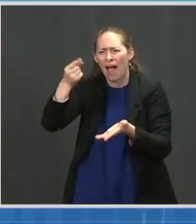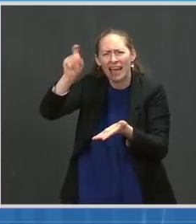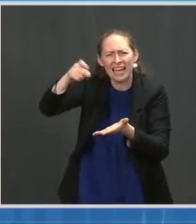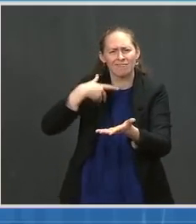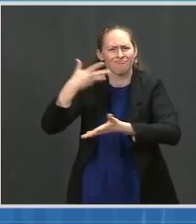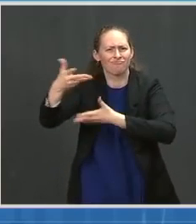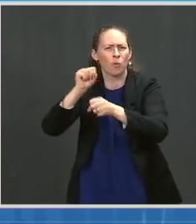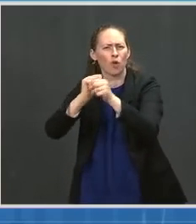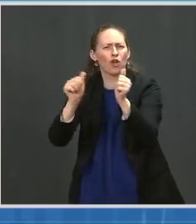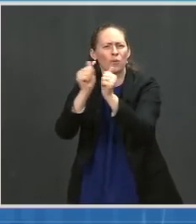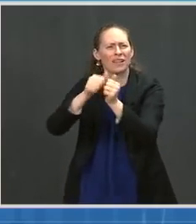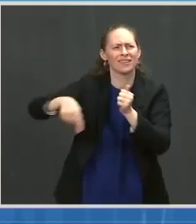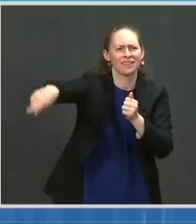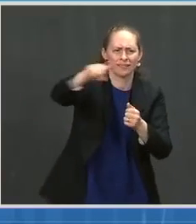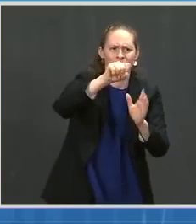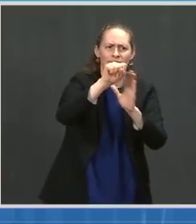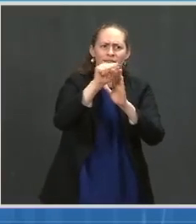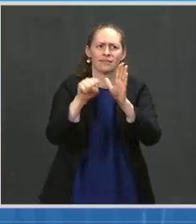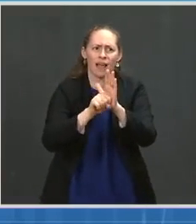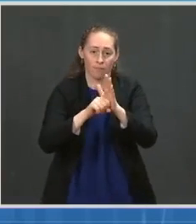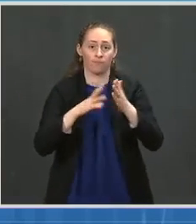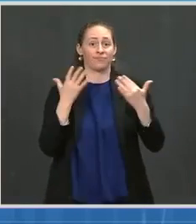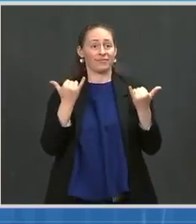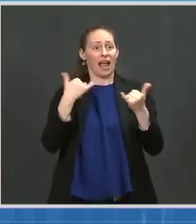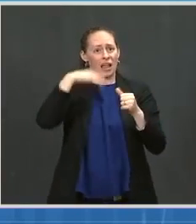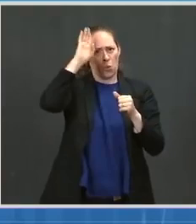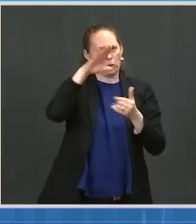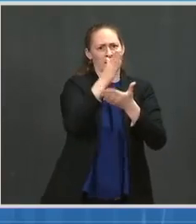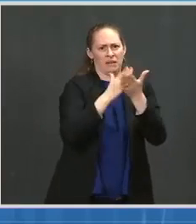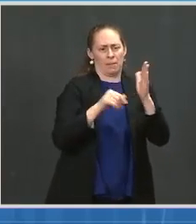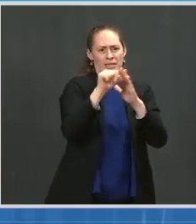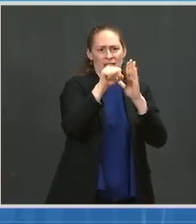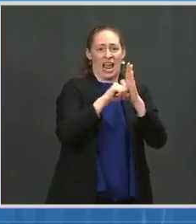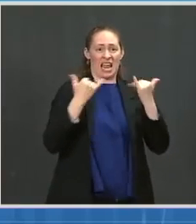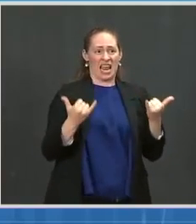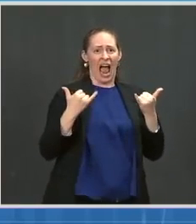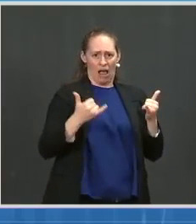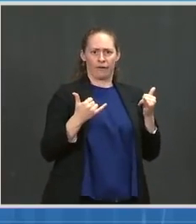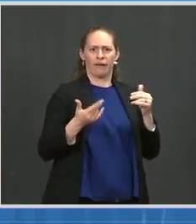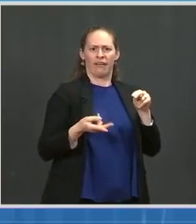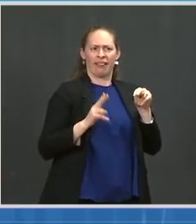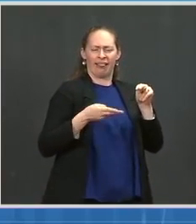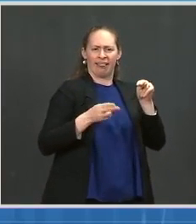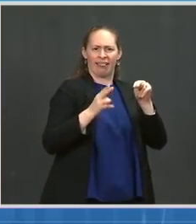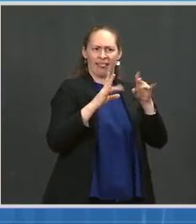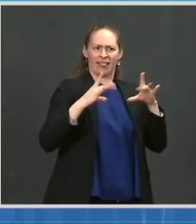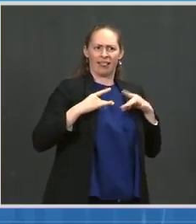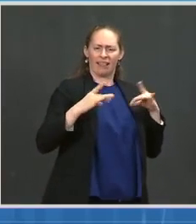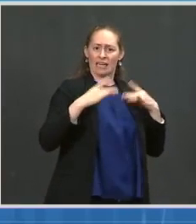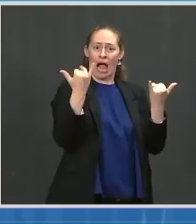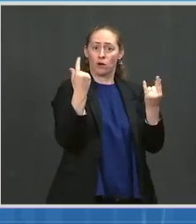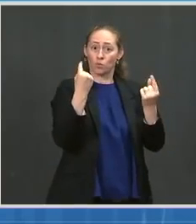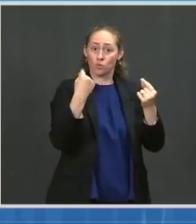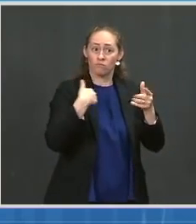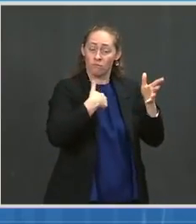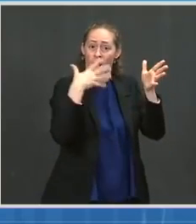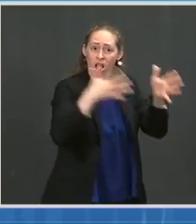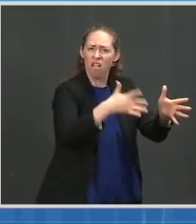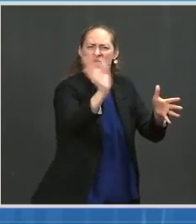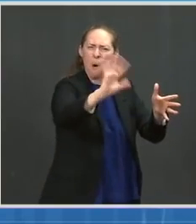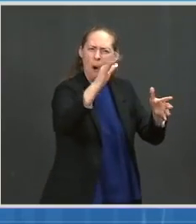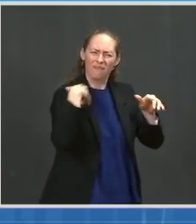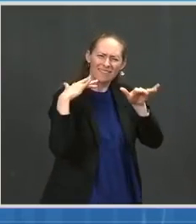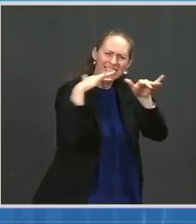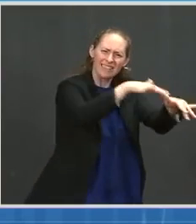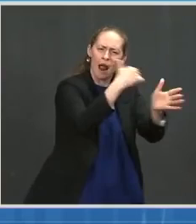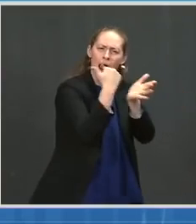With recent increases in cases in some states, we're intensifying those efforts even further. We will be